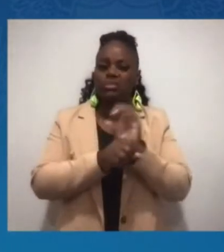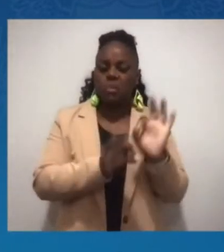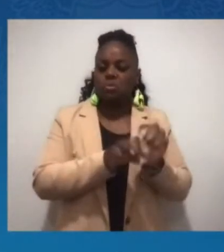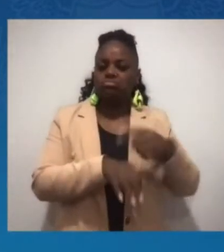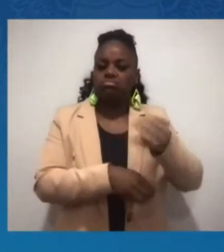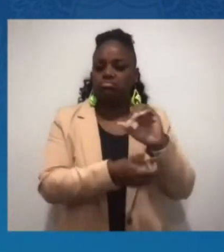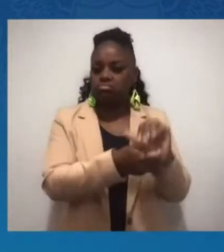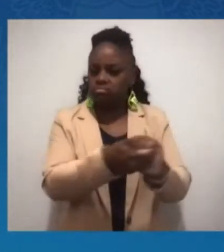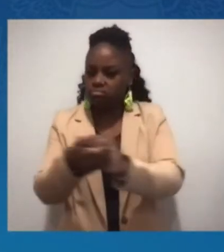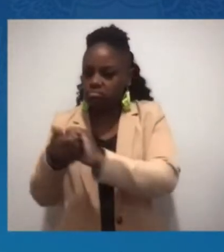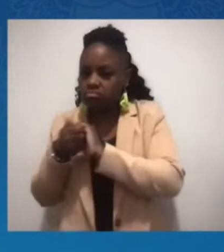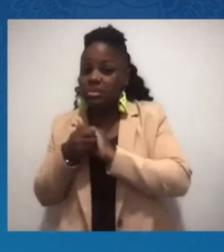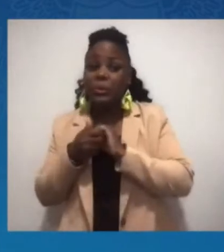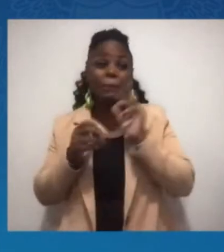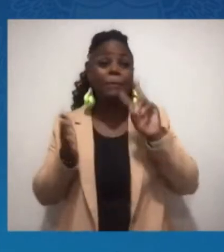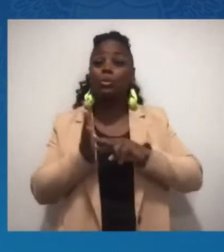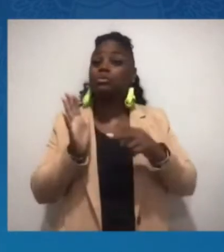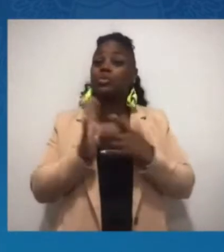right here in Texas.